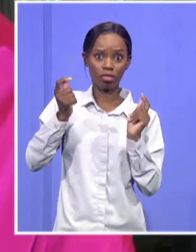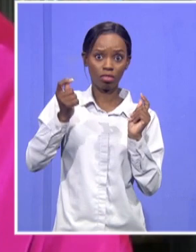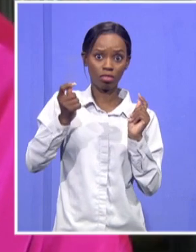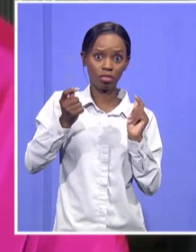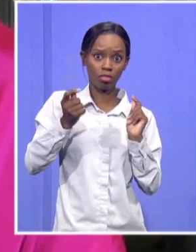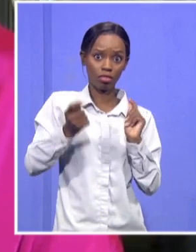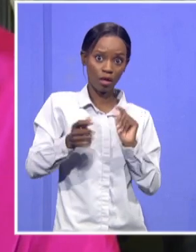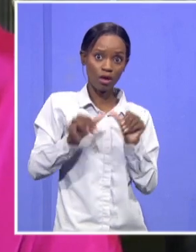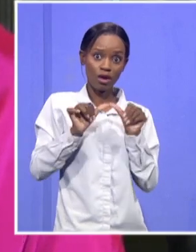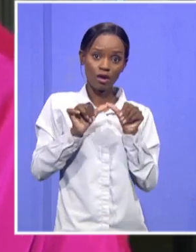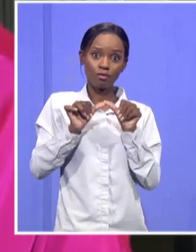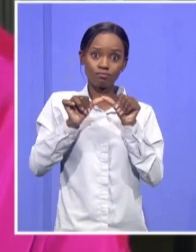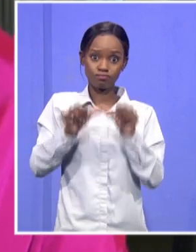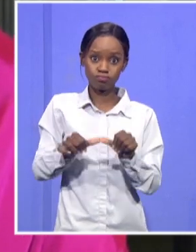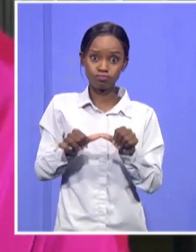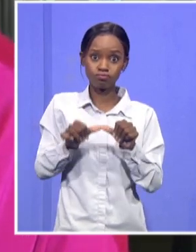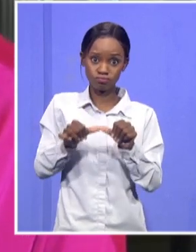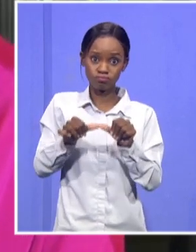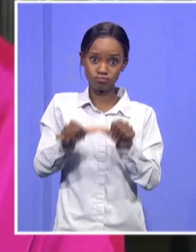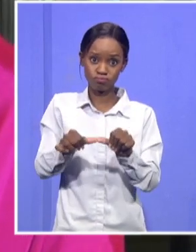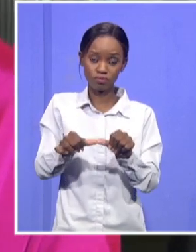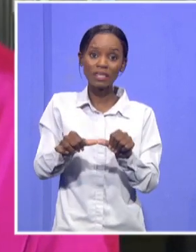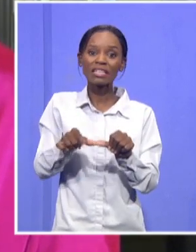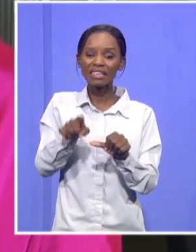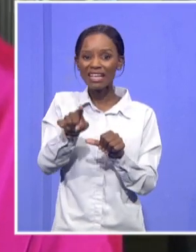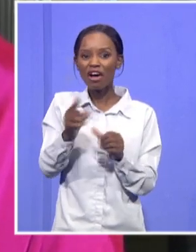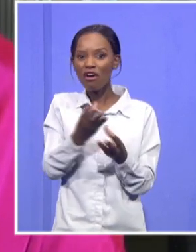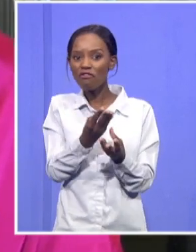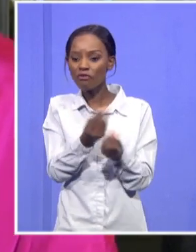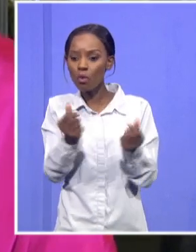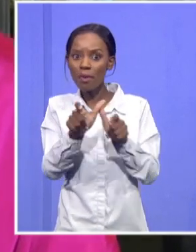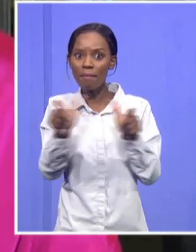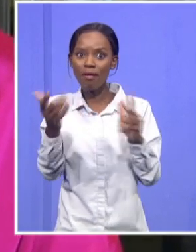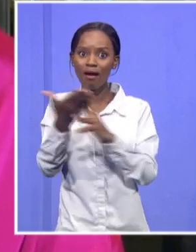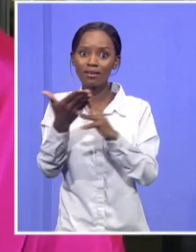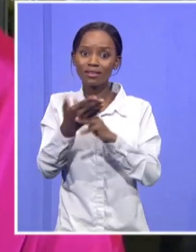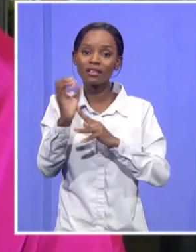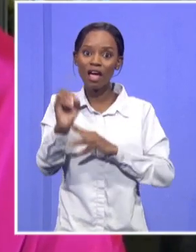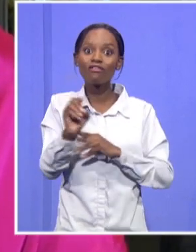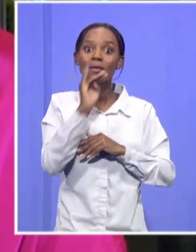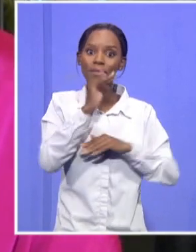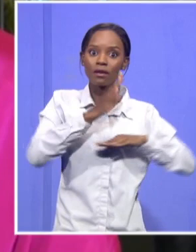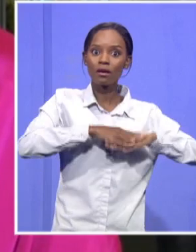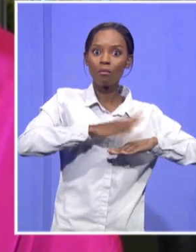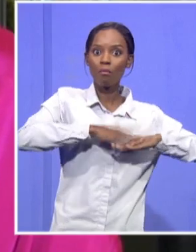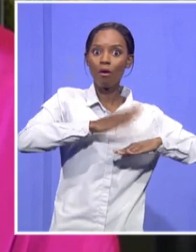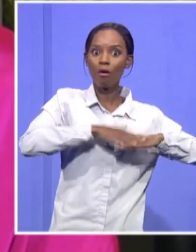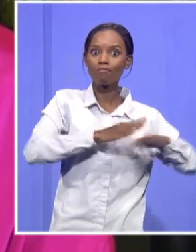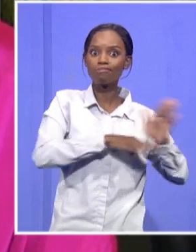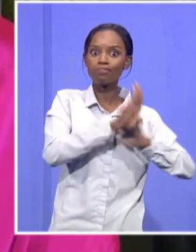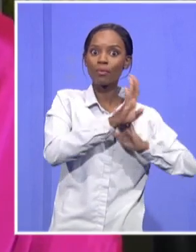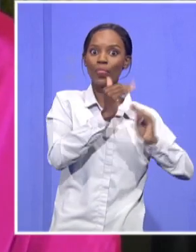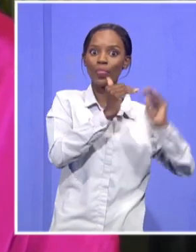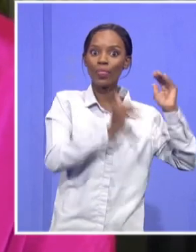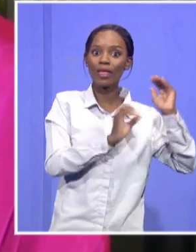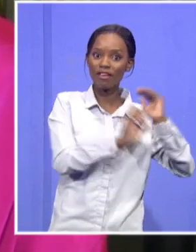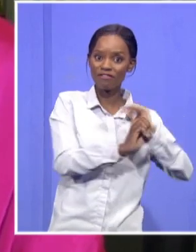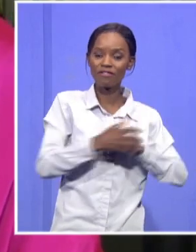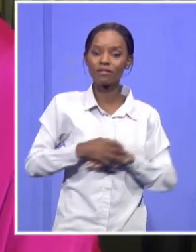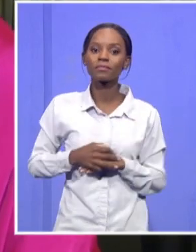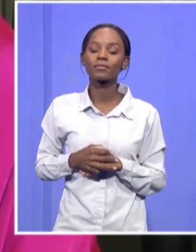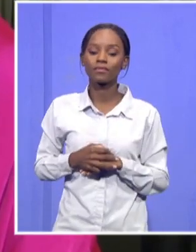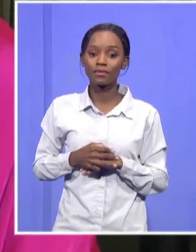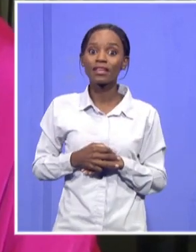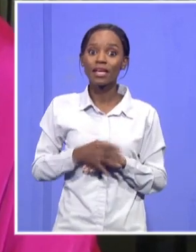so concentrated in so few hands, it's going to deliver more inequalities, and therefore there is an urgency call in